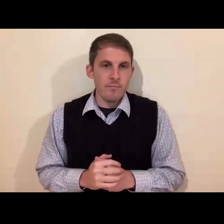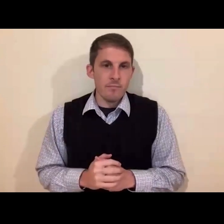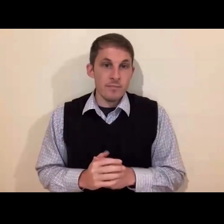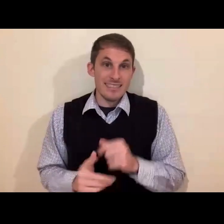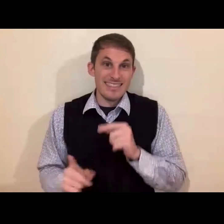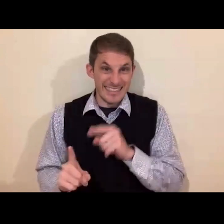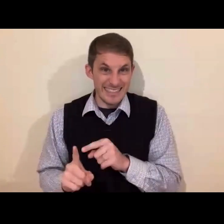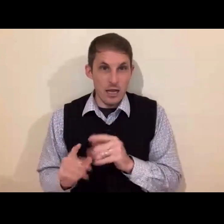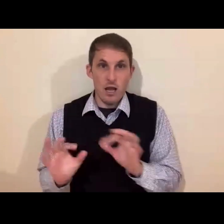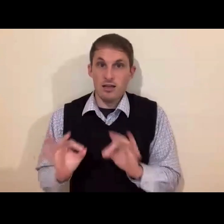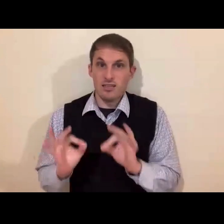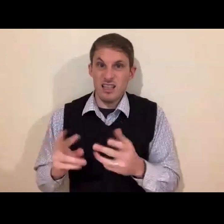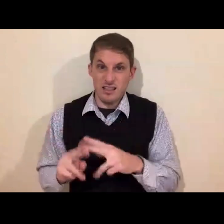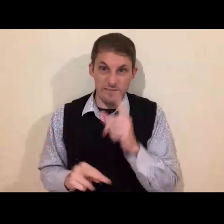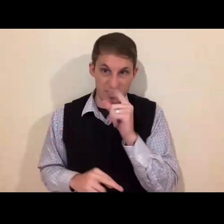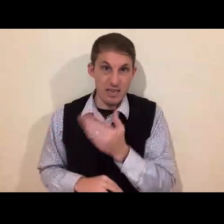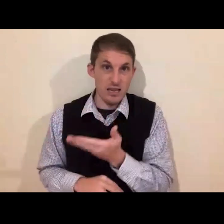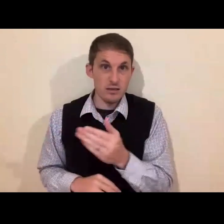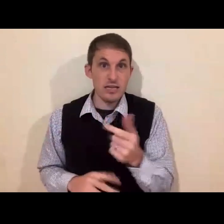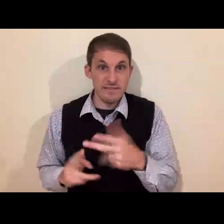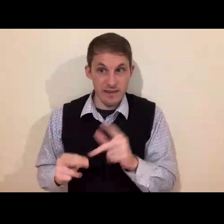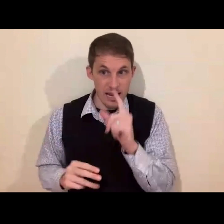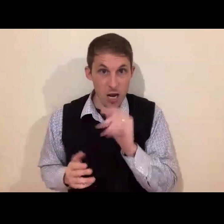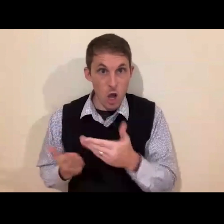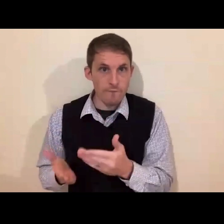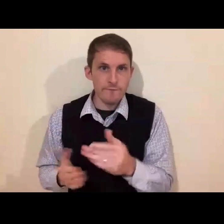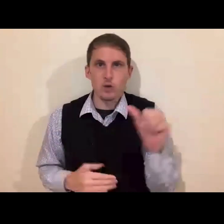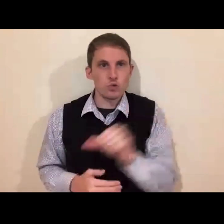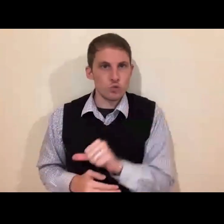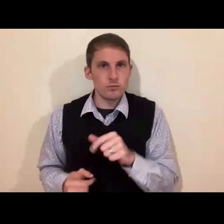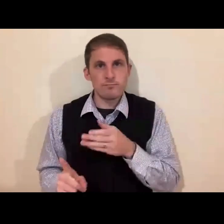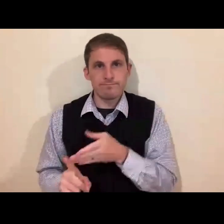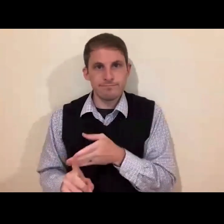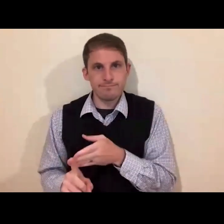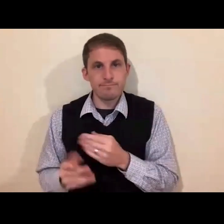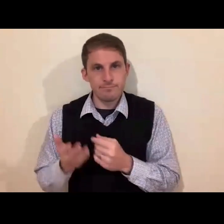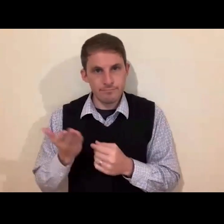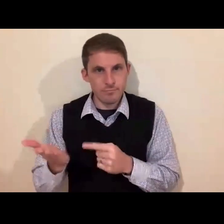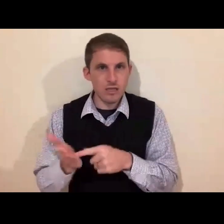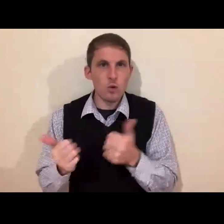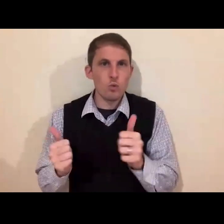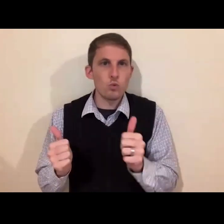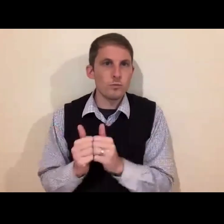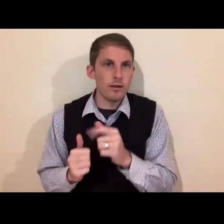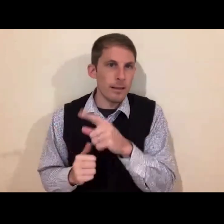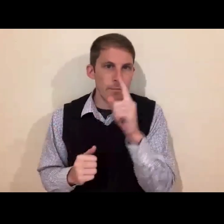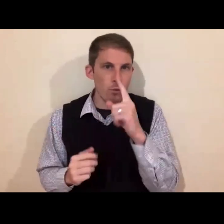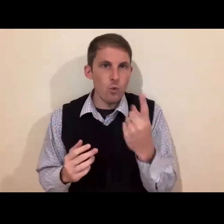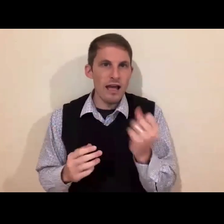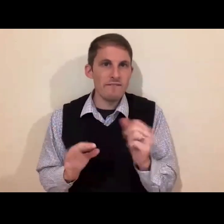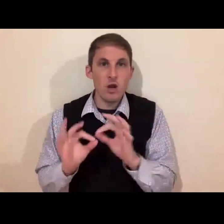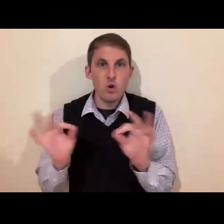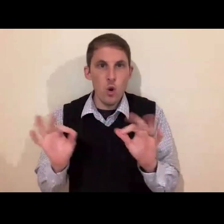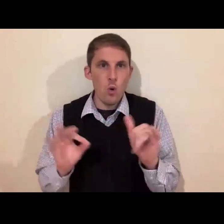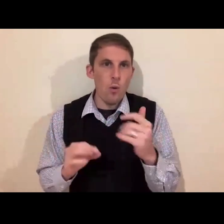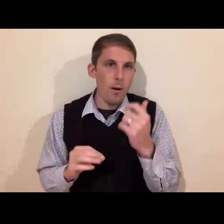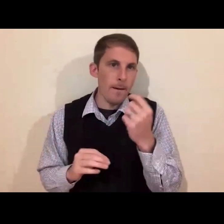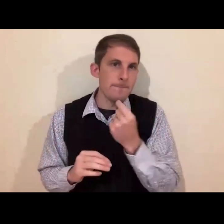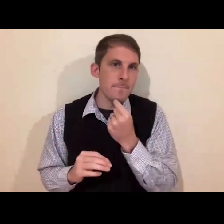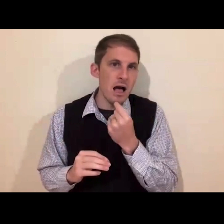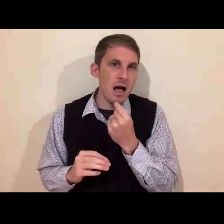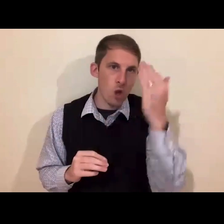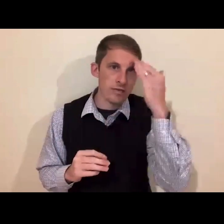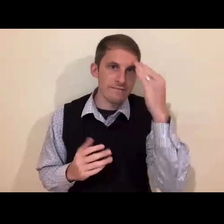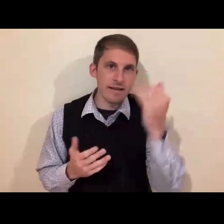ideal, and if it can be offered, it should. It's largely suitable for people with no or mild cognitive